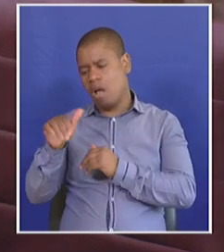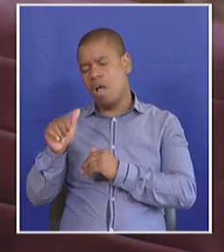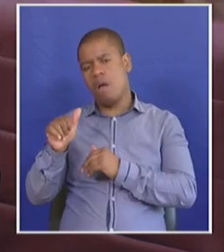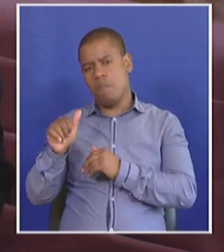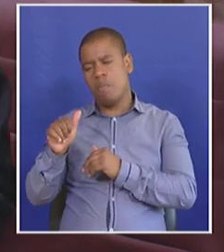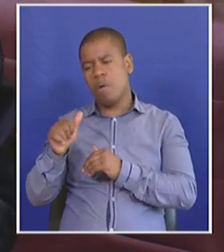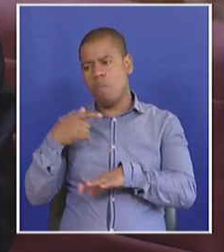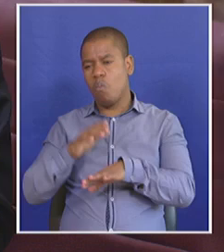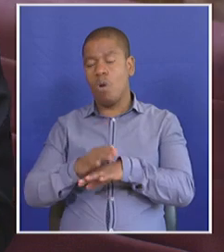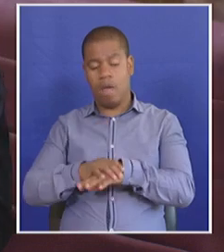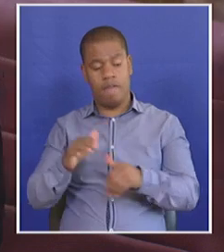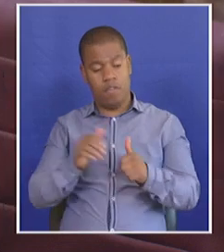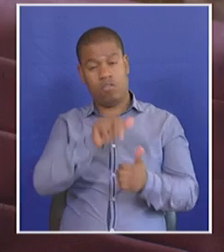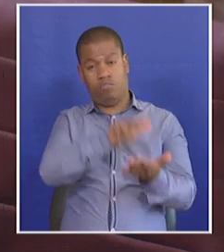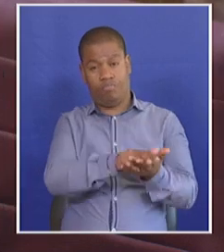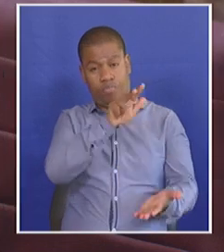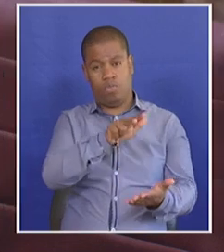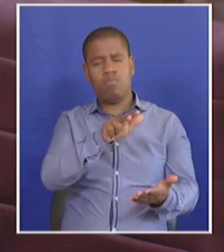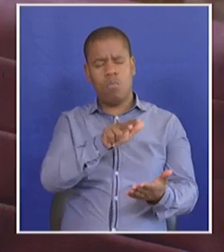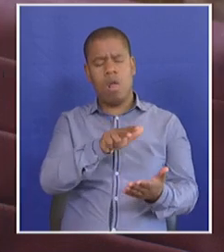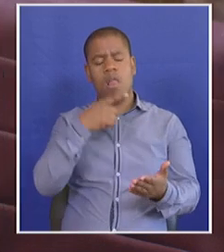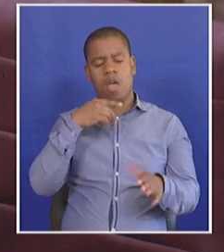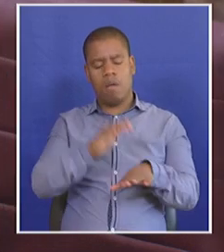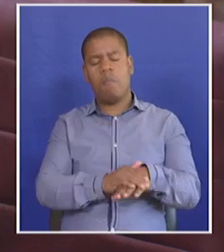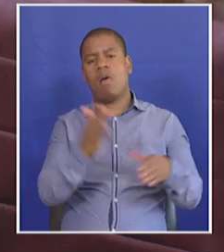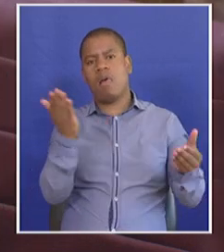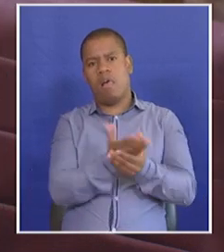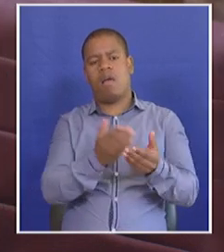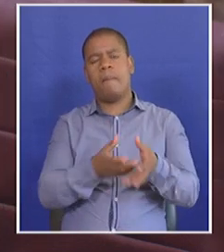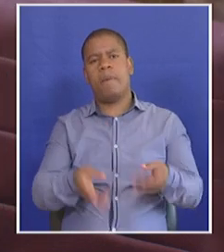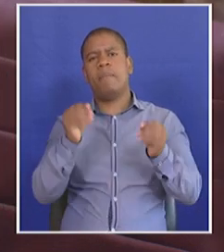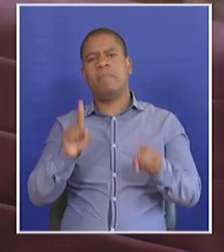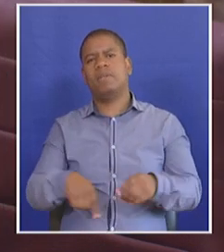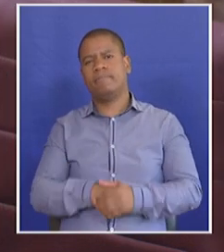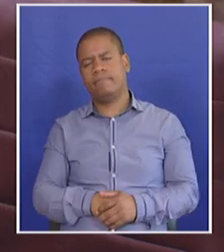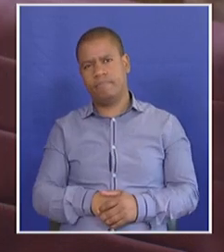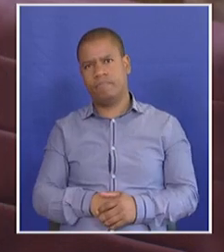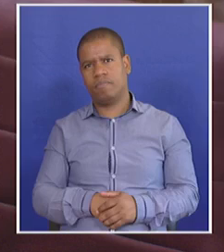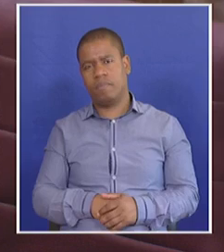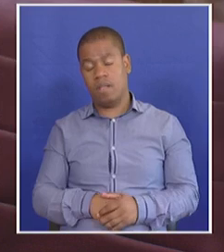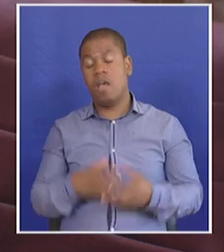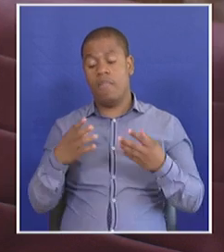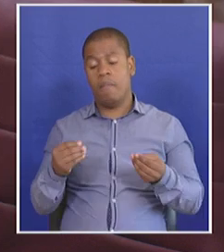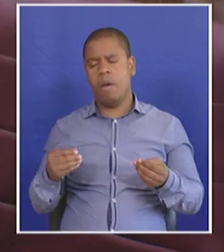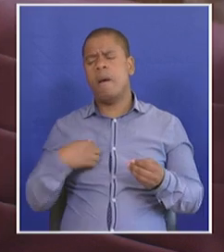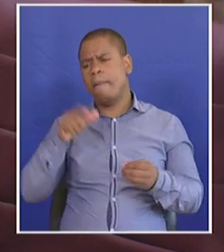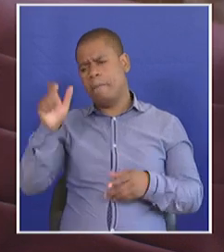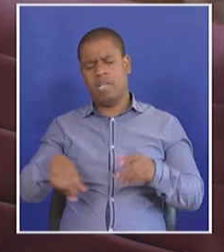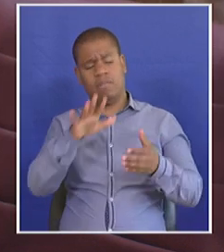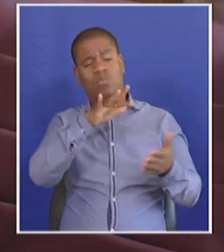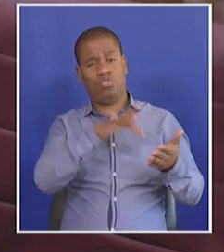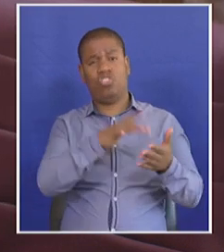get articles of clerkship, or you become what's now called a candidate attorney. The figures of who gets those